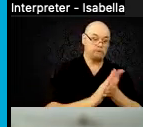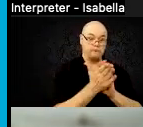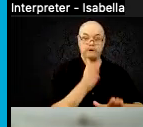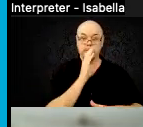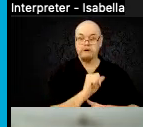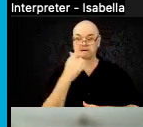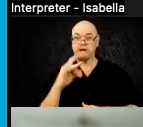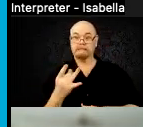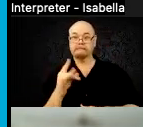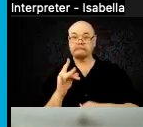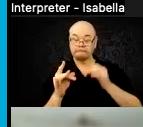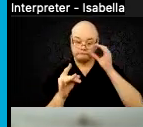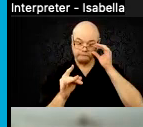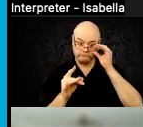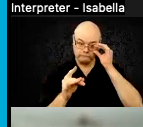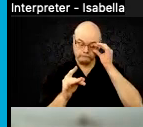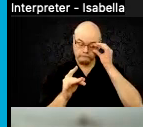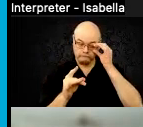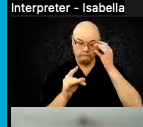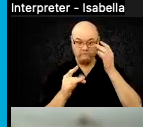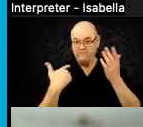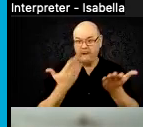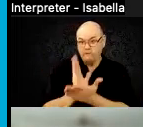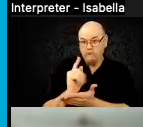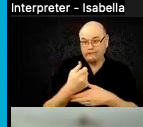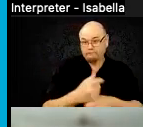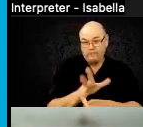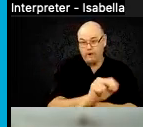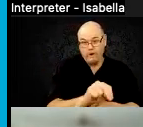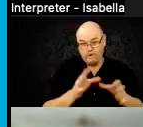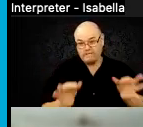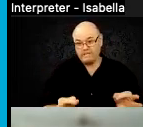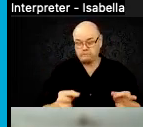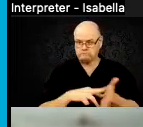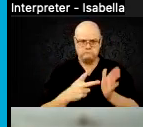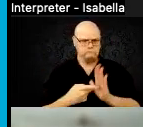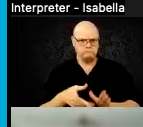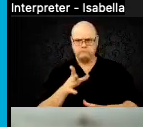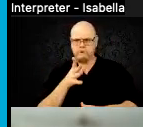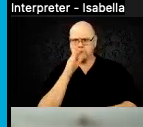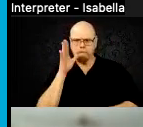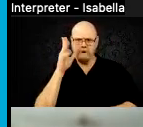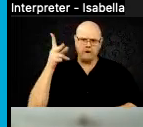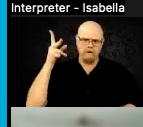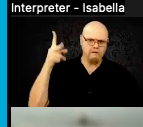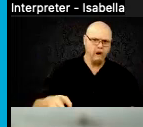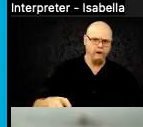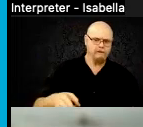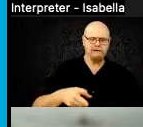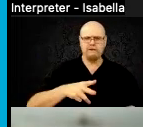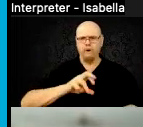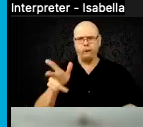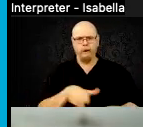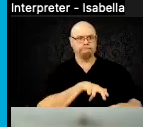18, and now they have the right to make all of their own life decisions. But that doesn't mean that the parent has to be completely cut out, right? If the young